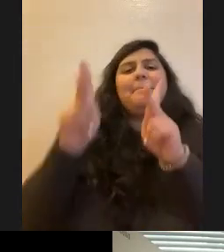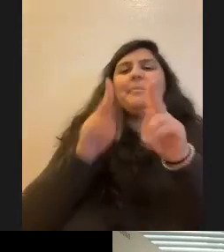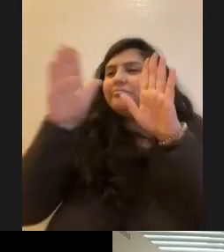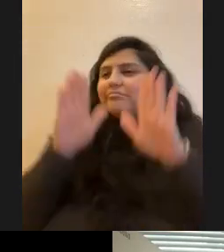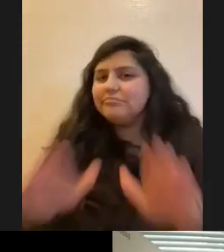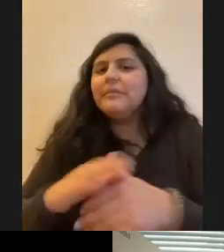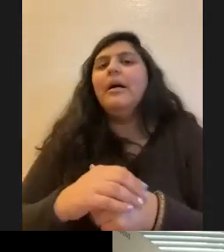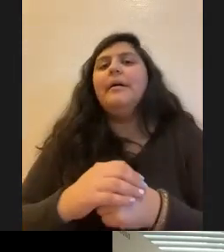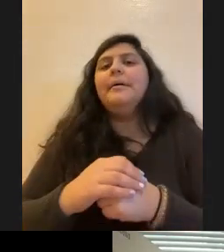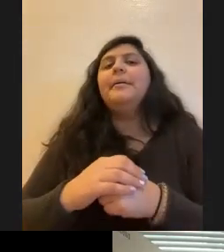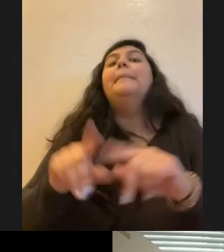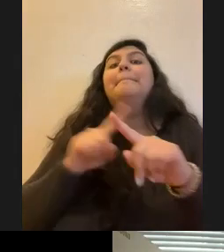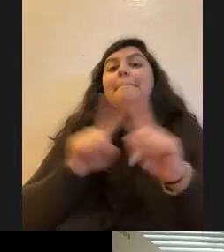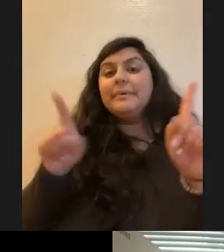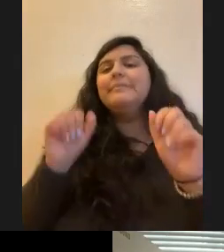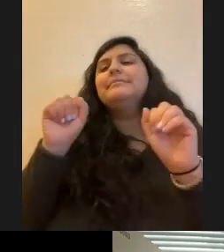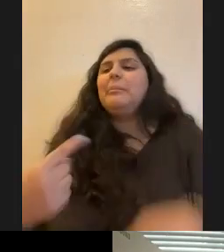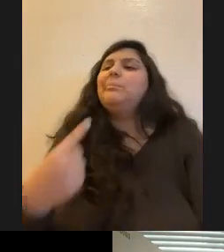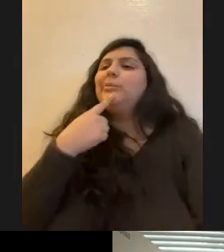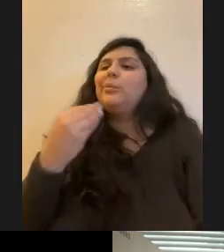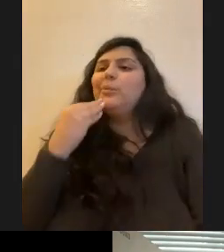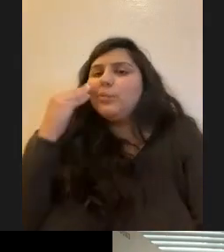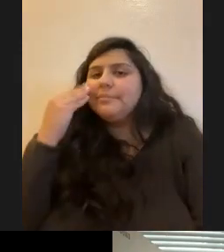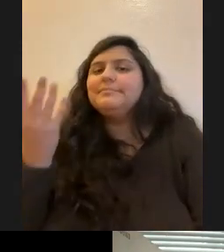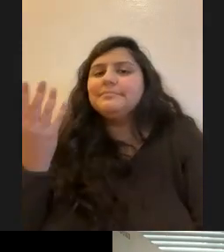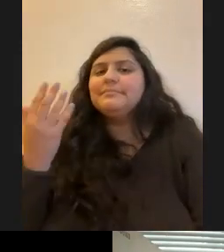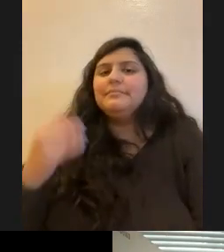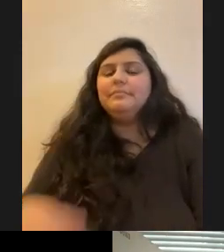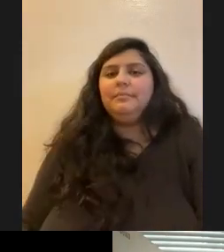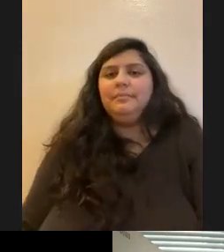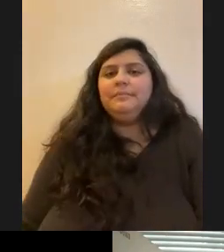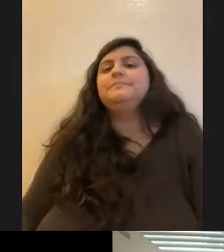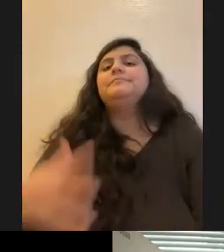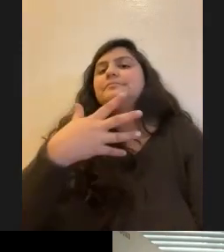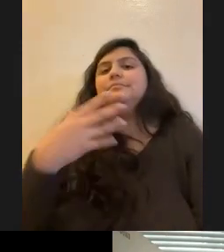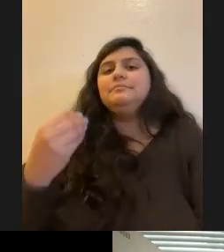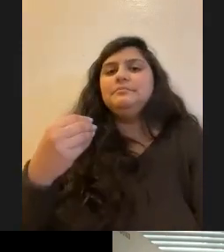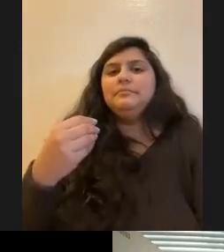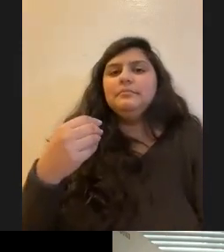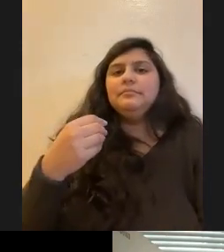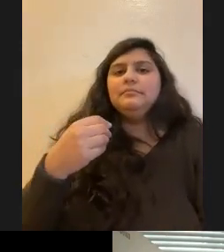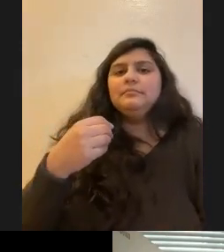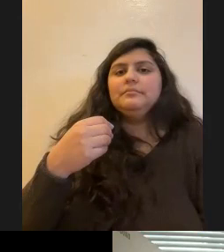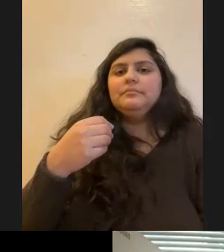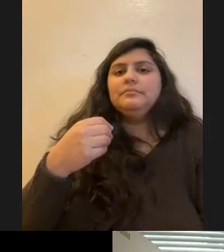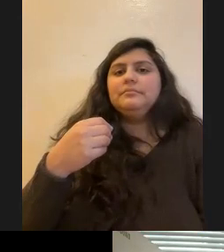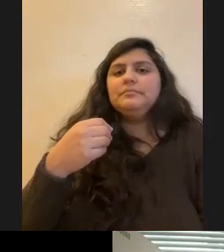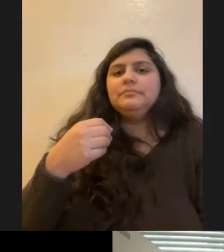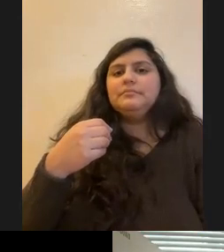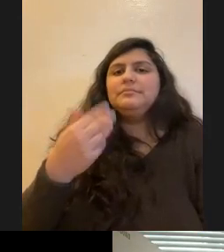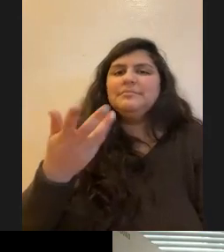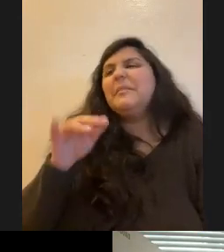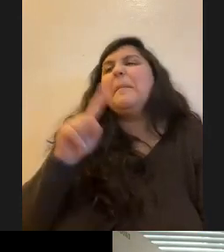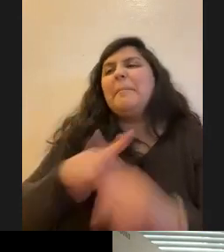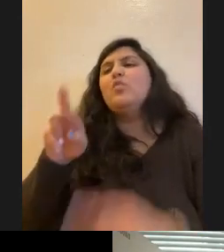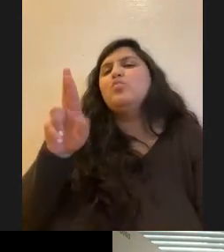amazing. But you can get a little homesick, and I think, you know, there's definitely, it's more on the rarer side